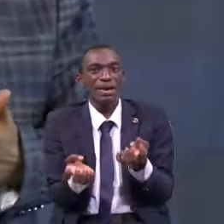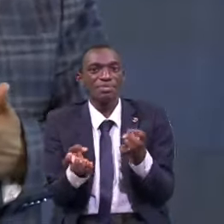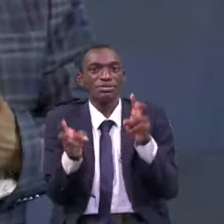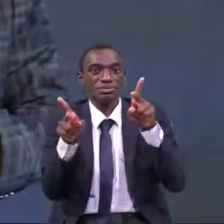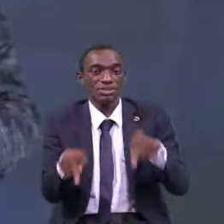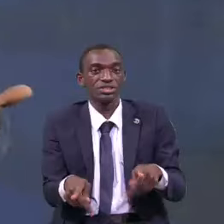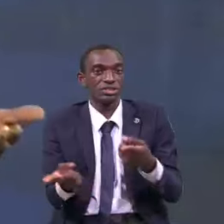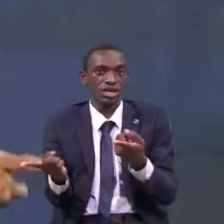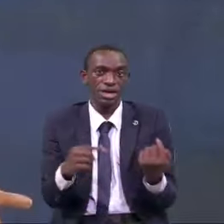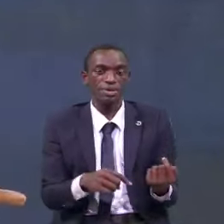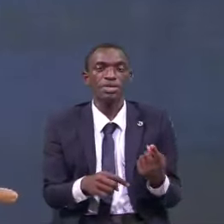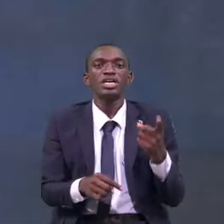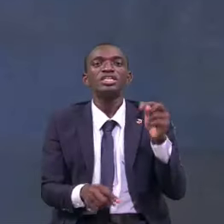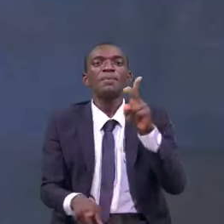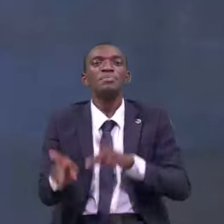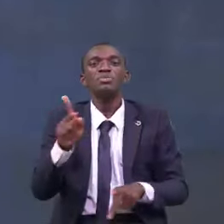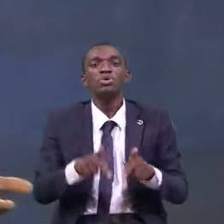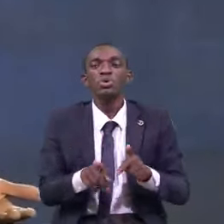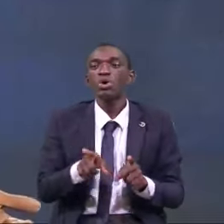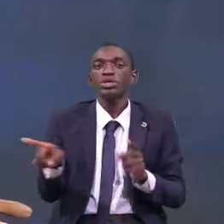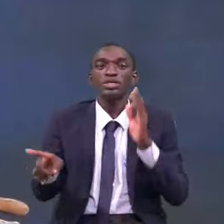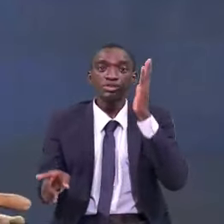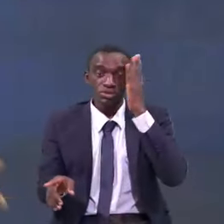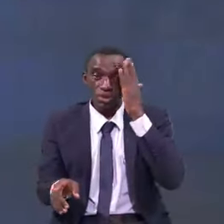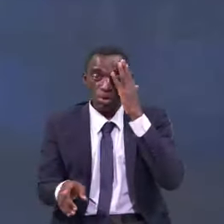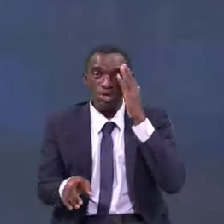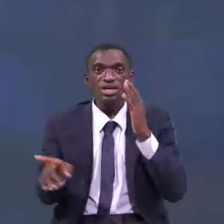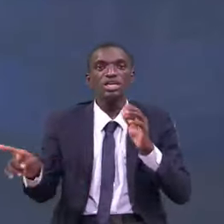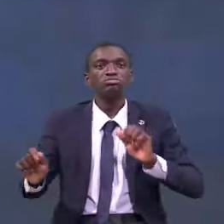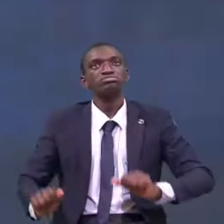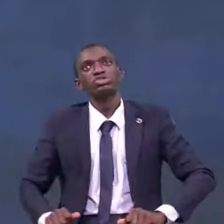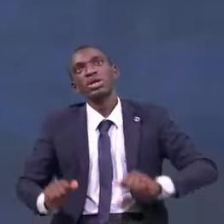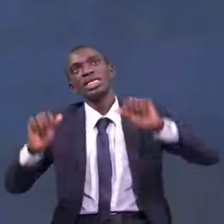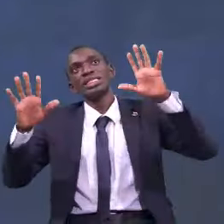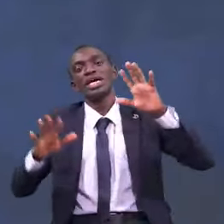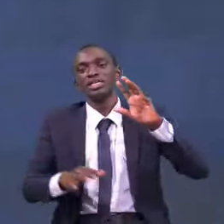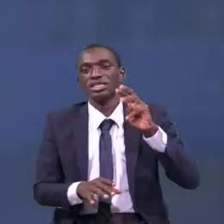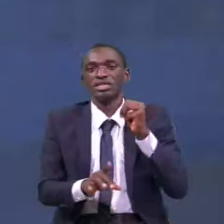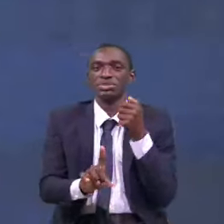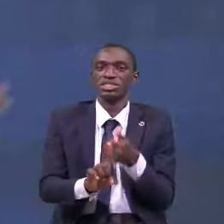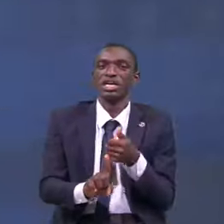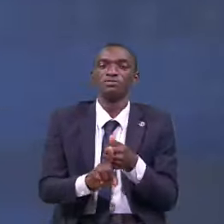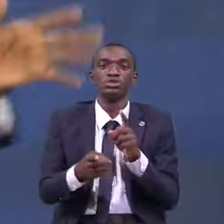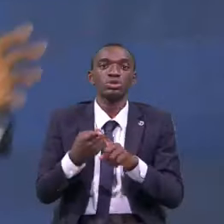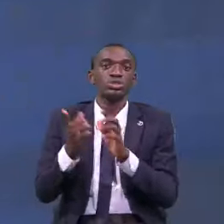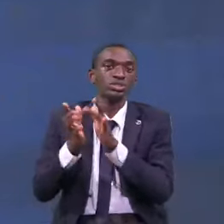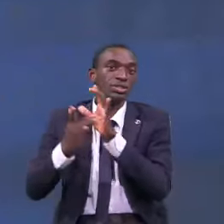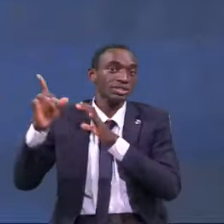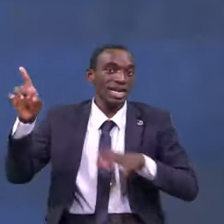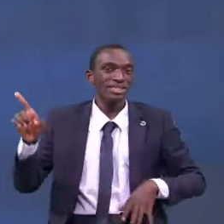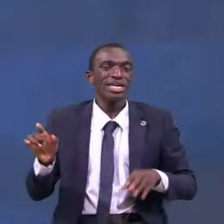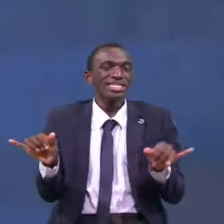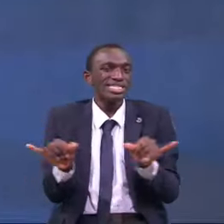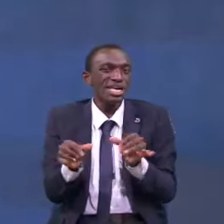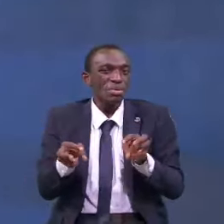The people who kneel, who surrender themselves unto Christ, like that man surrendered himself